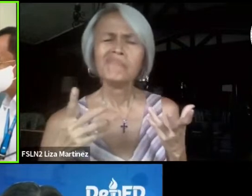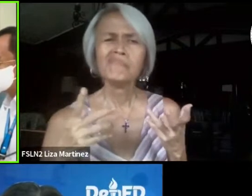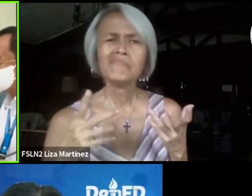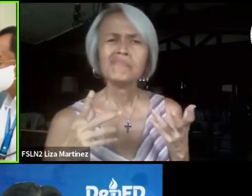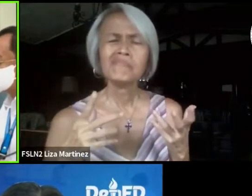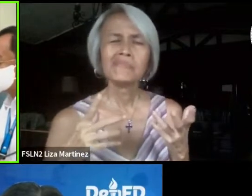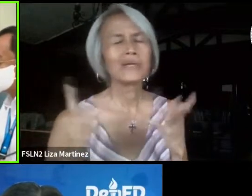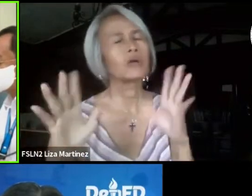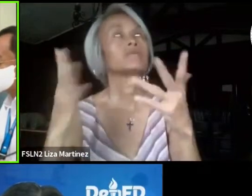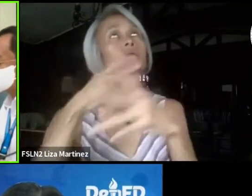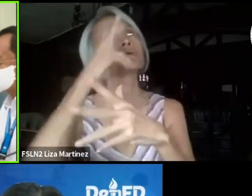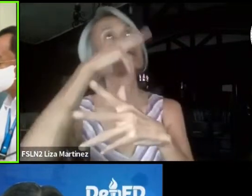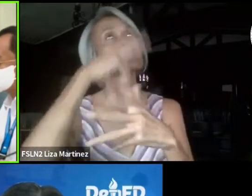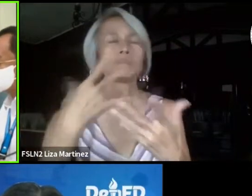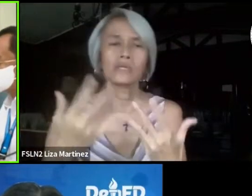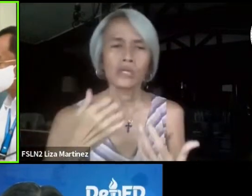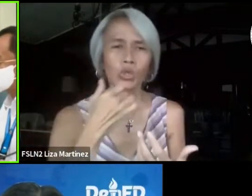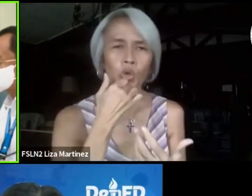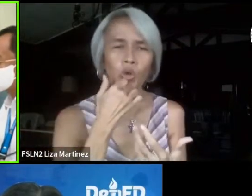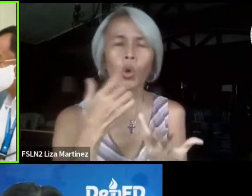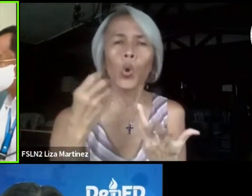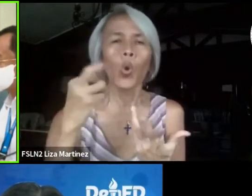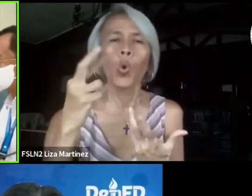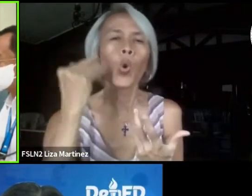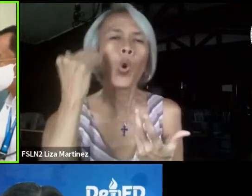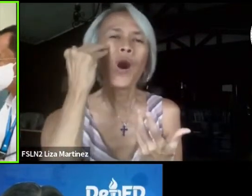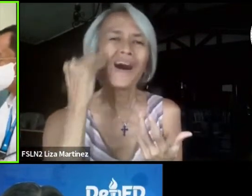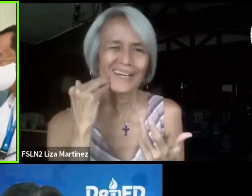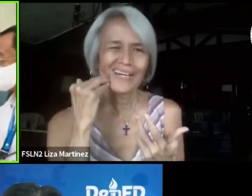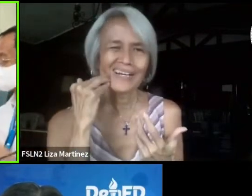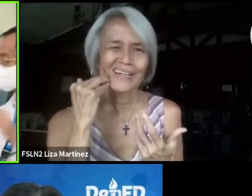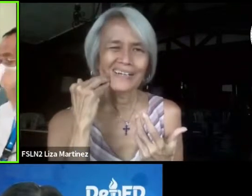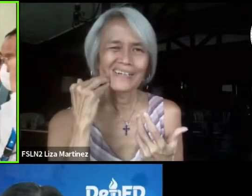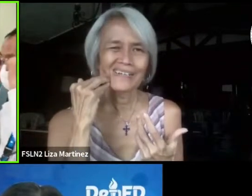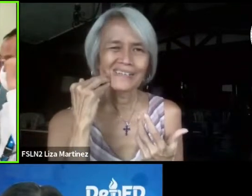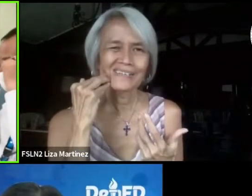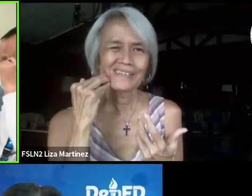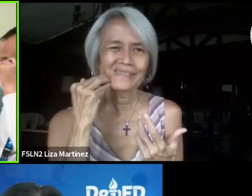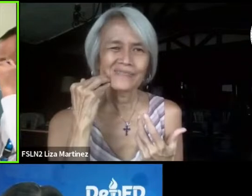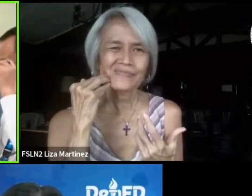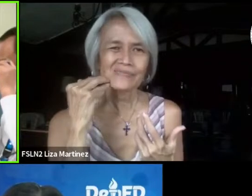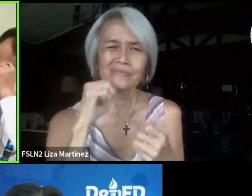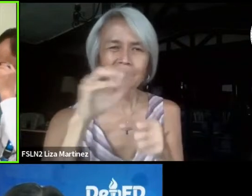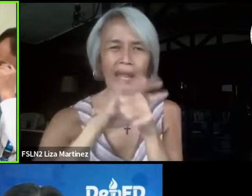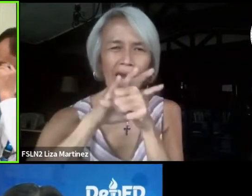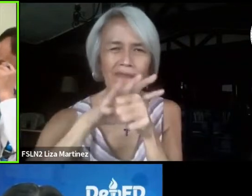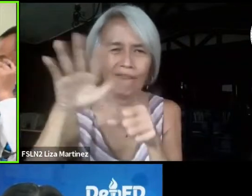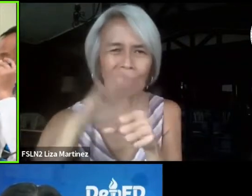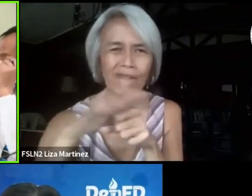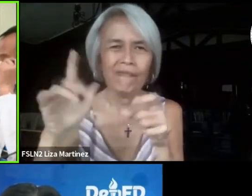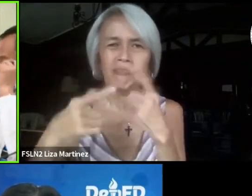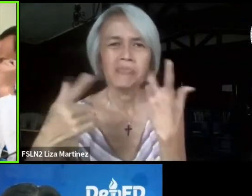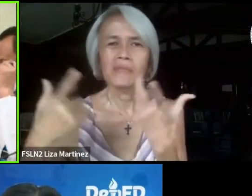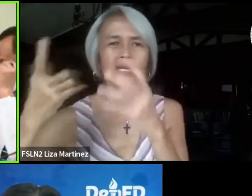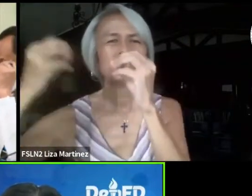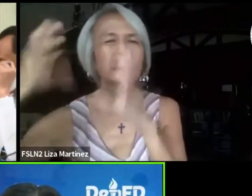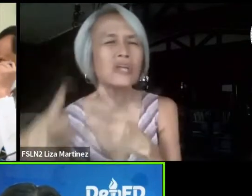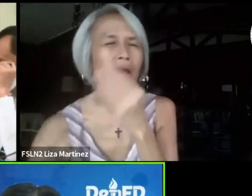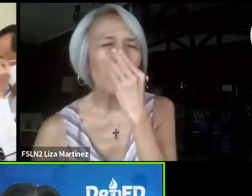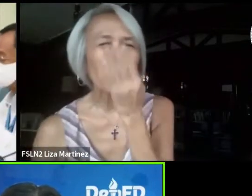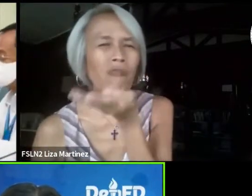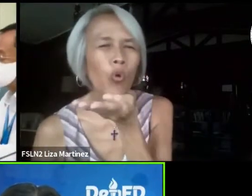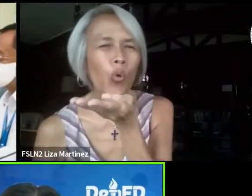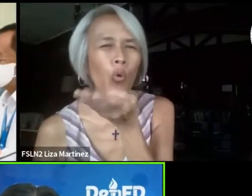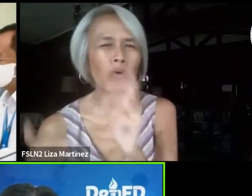naman tamang wala, pero not enough teachers who speak that that particular dialect.